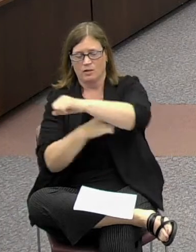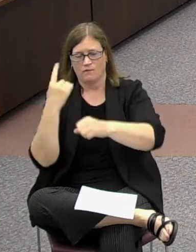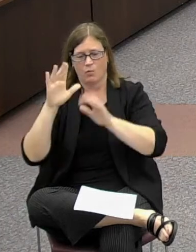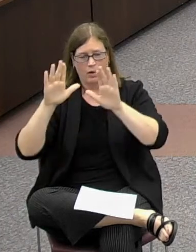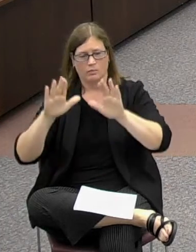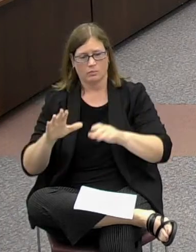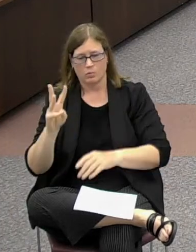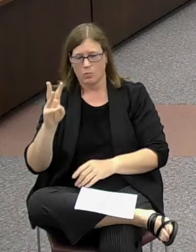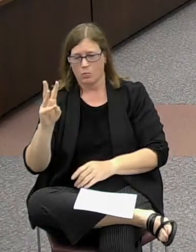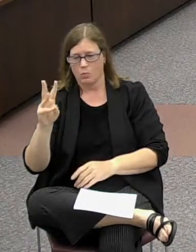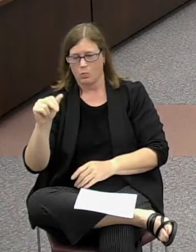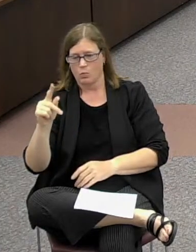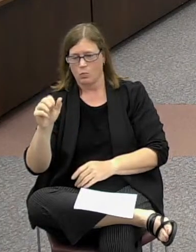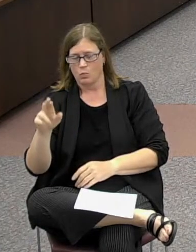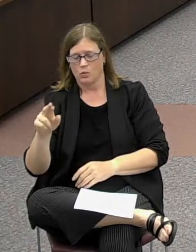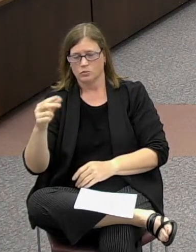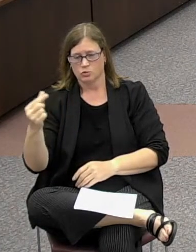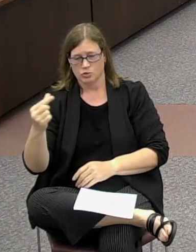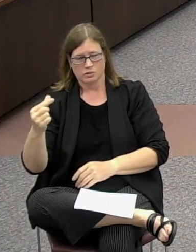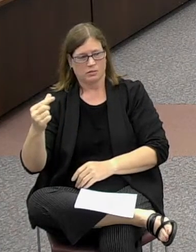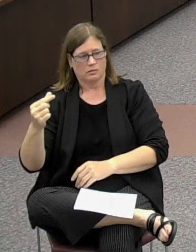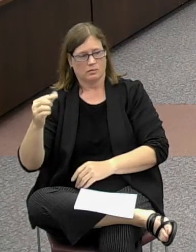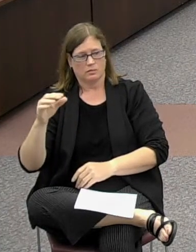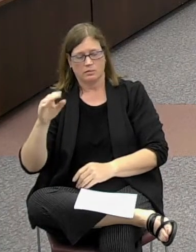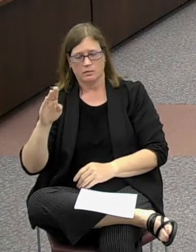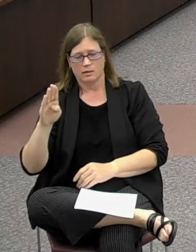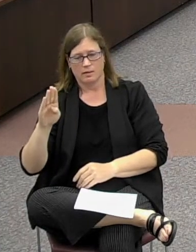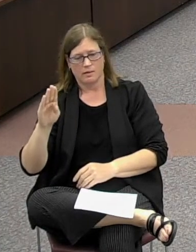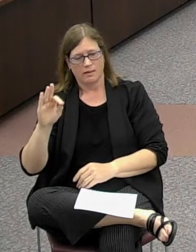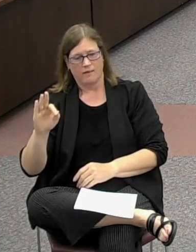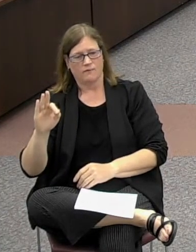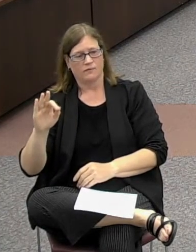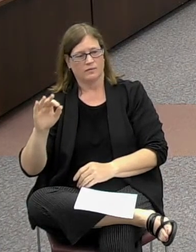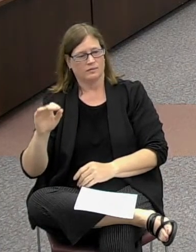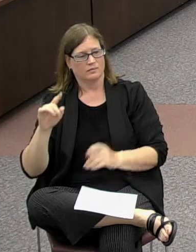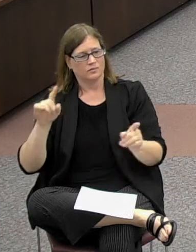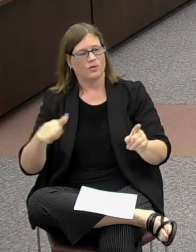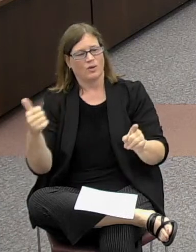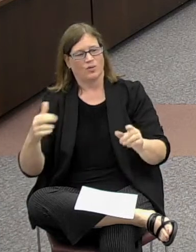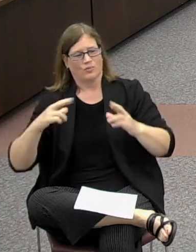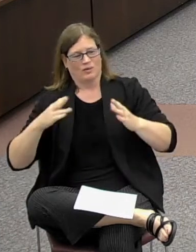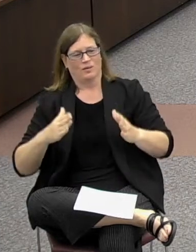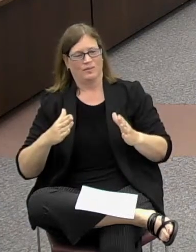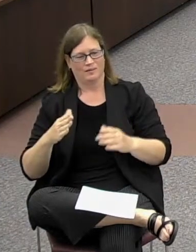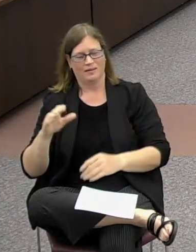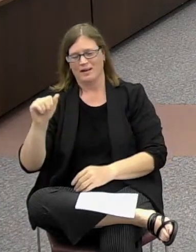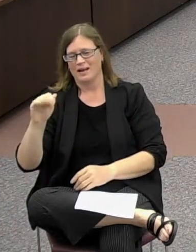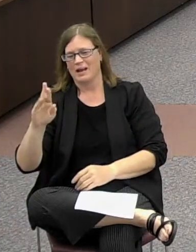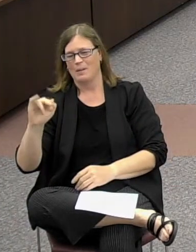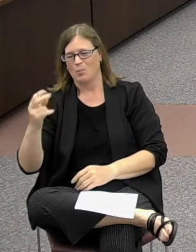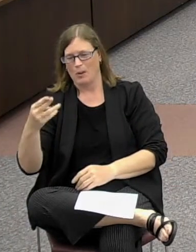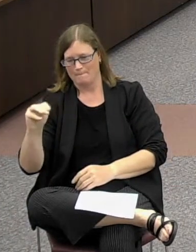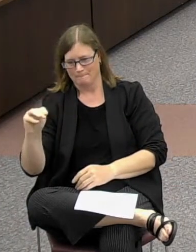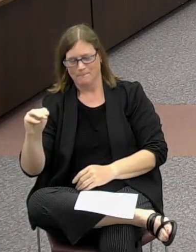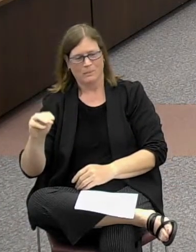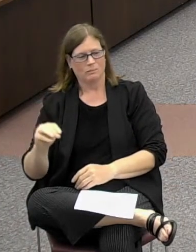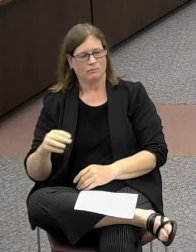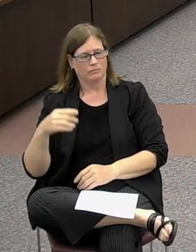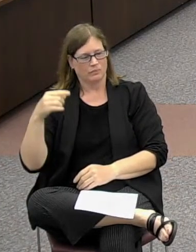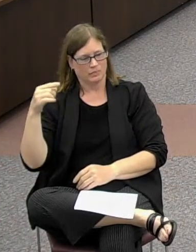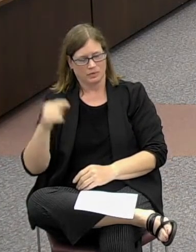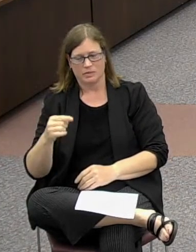Walter G. and Juanita F. Nias Award to the other retiree in the room, Dr. Lane Averill. The